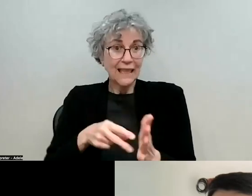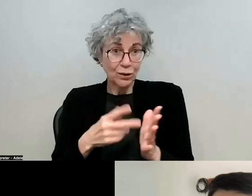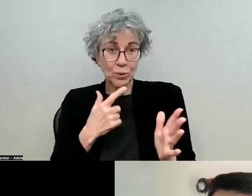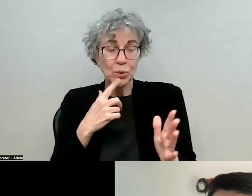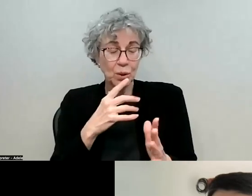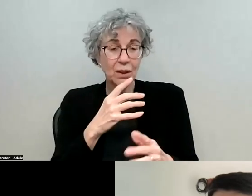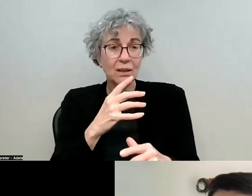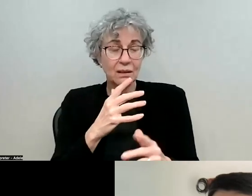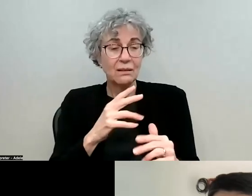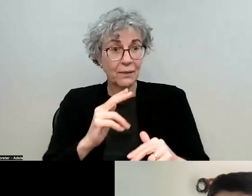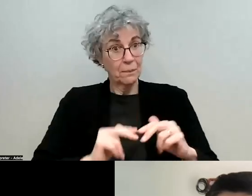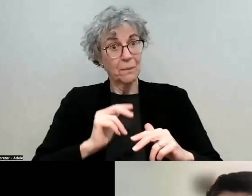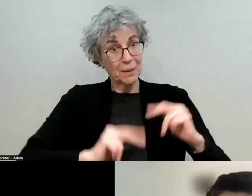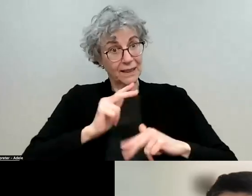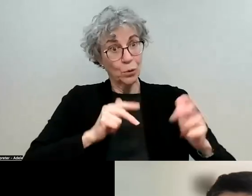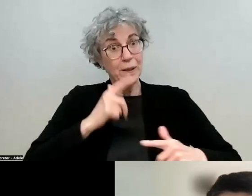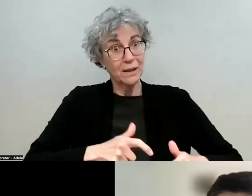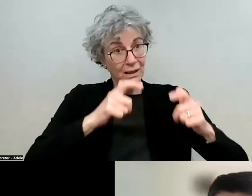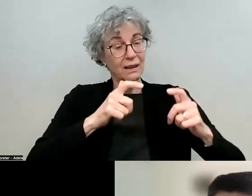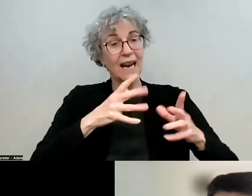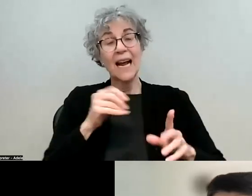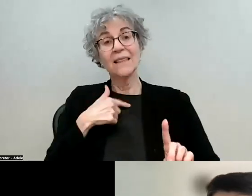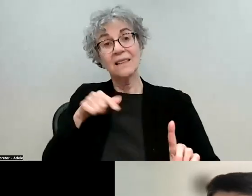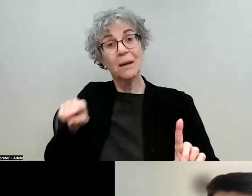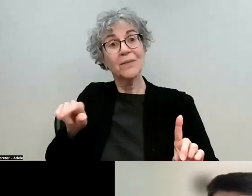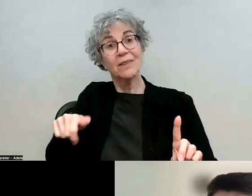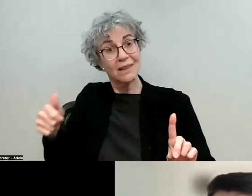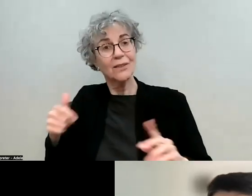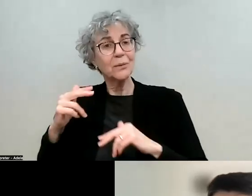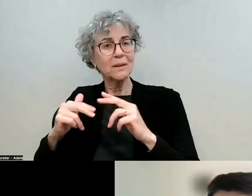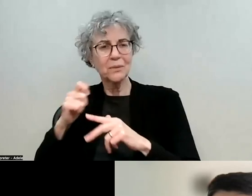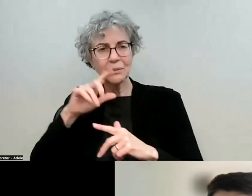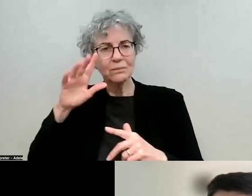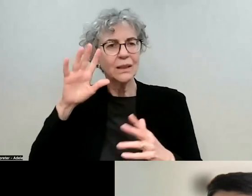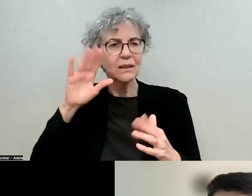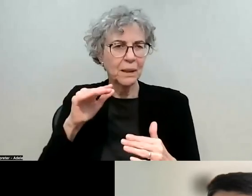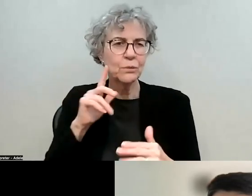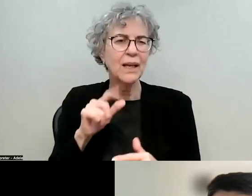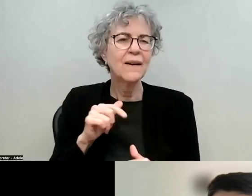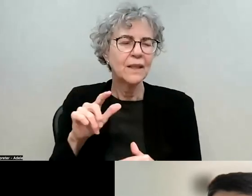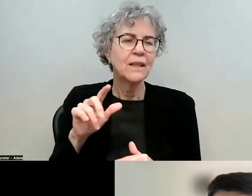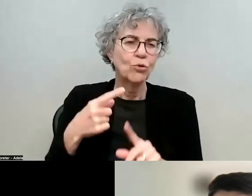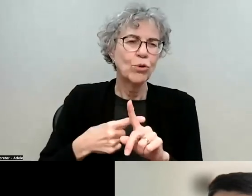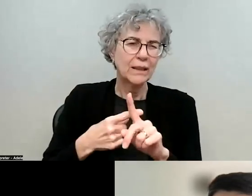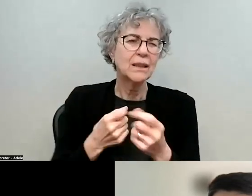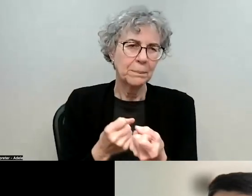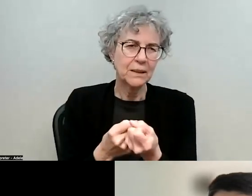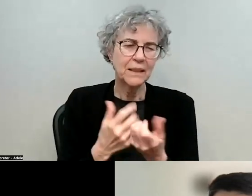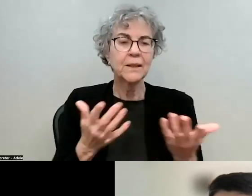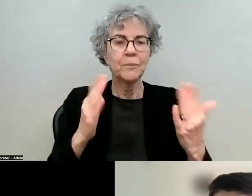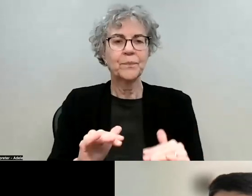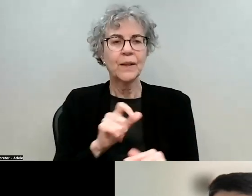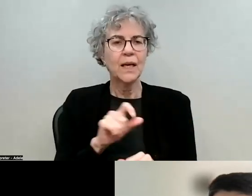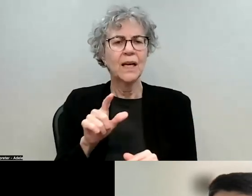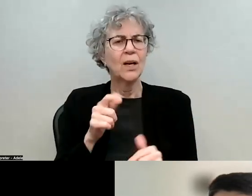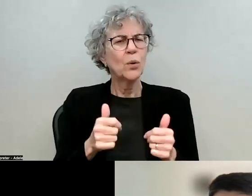vertical communities also have rent subsidies. question around what's the best way to approach or find